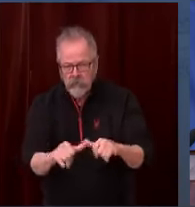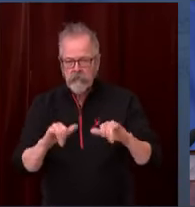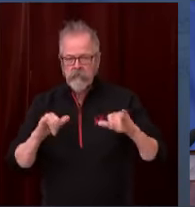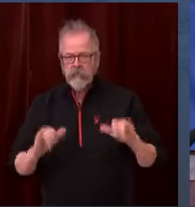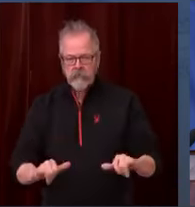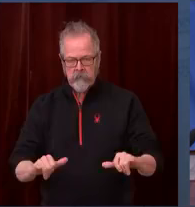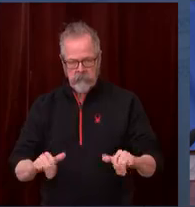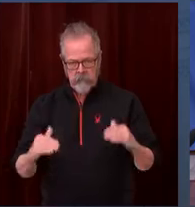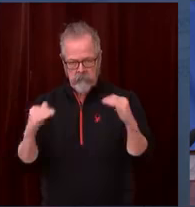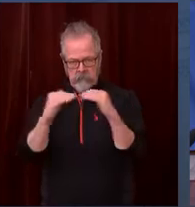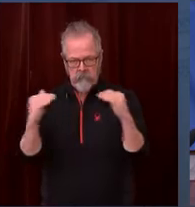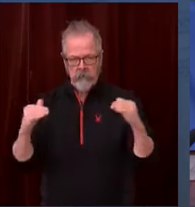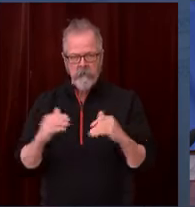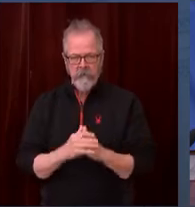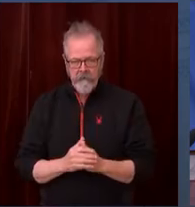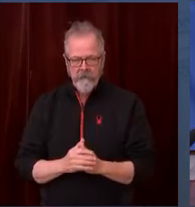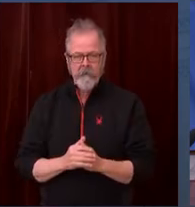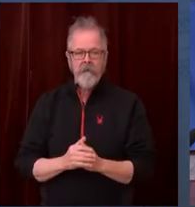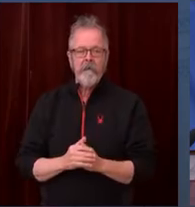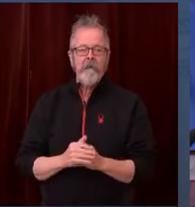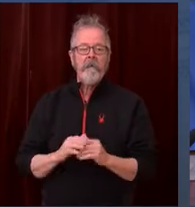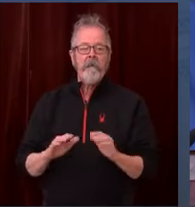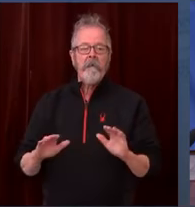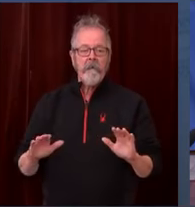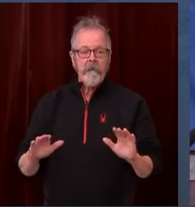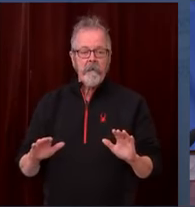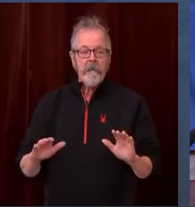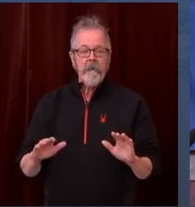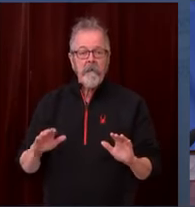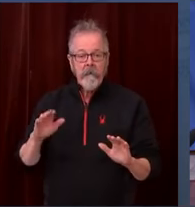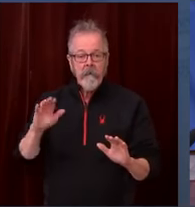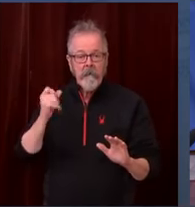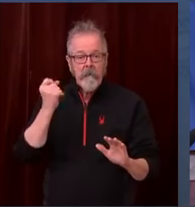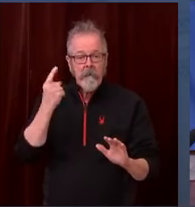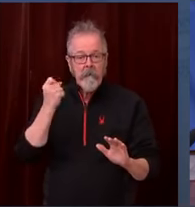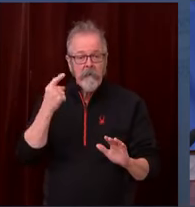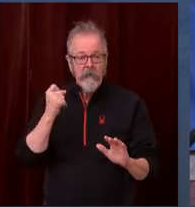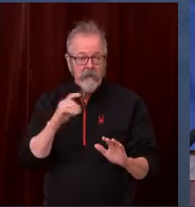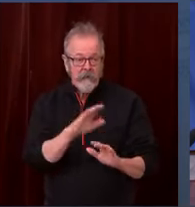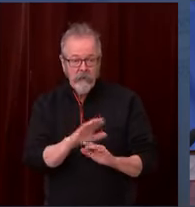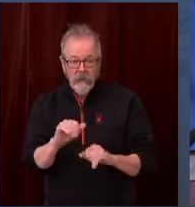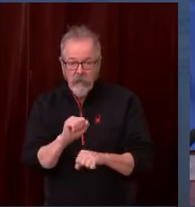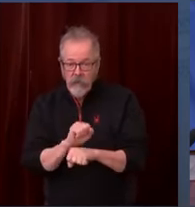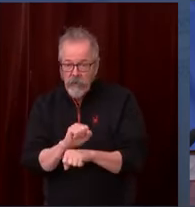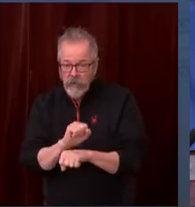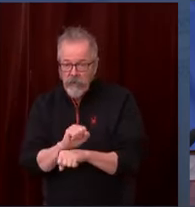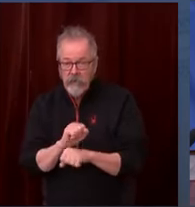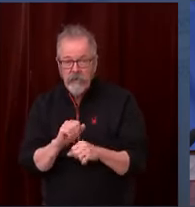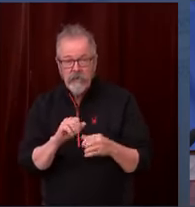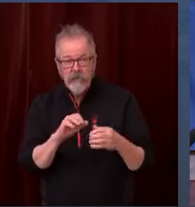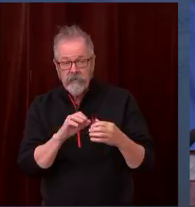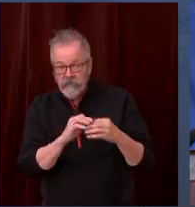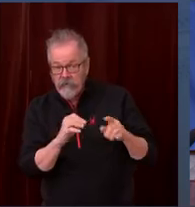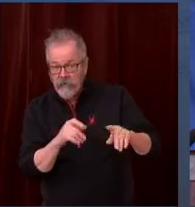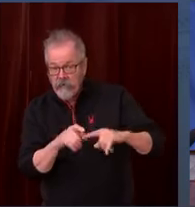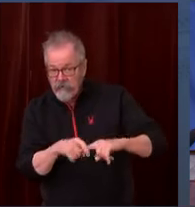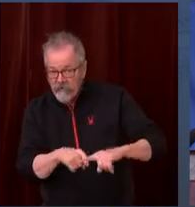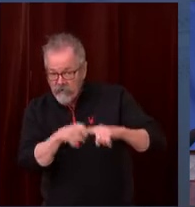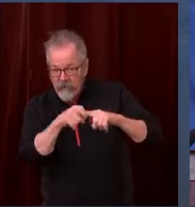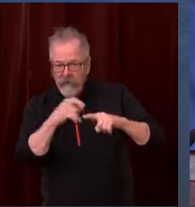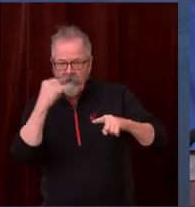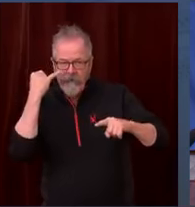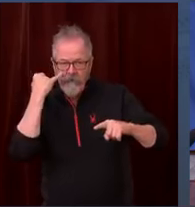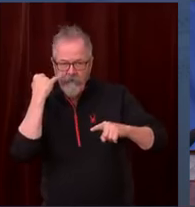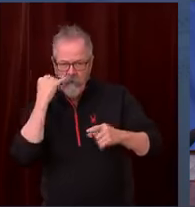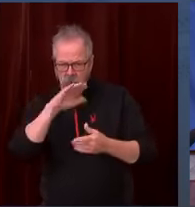agreement if all of the parties to the health jurisdiction agreed to the termination, or if a party wants